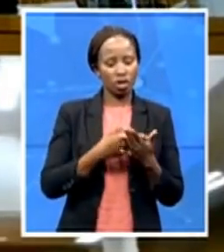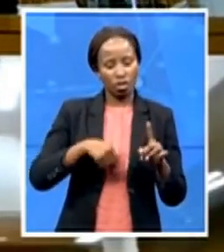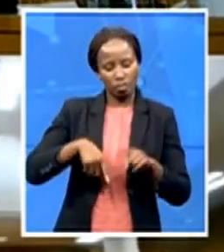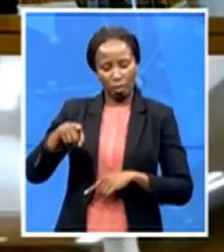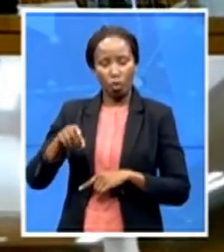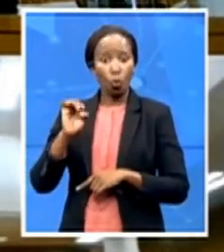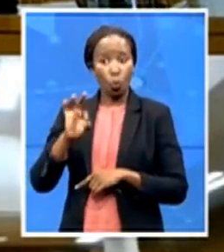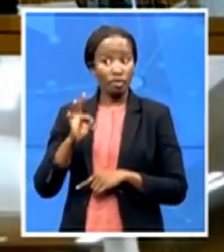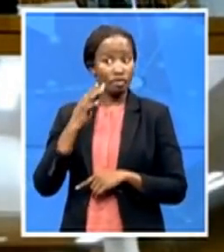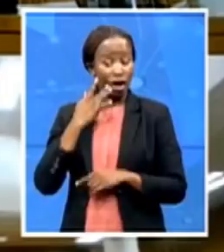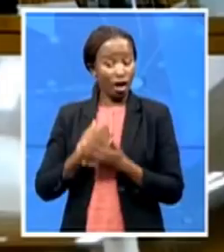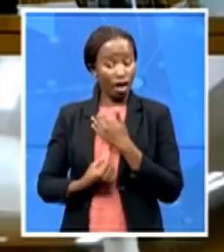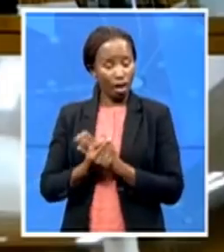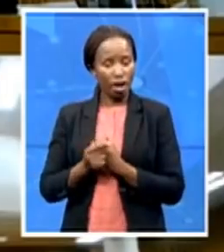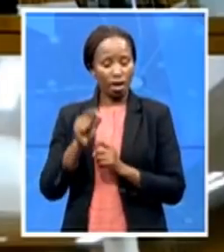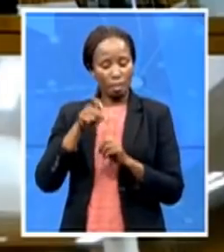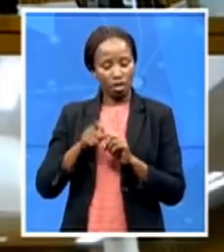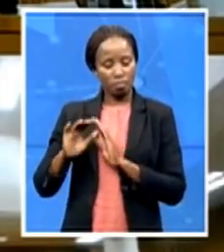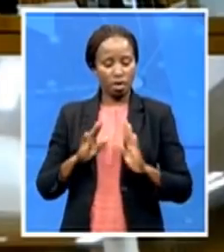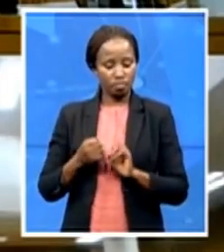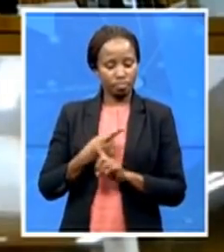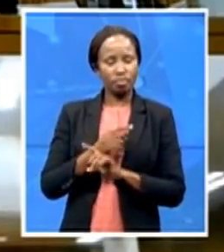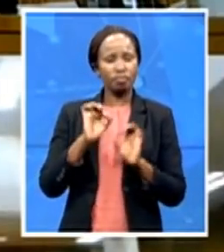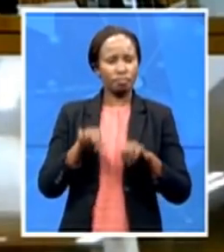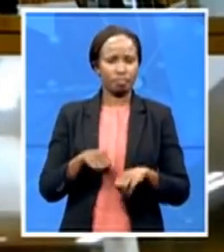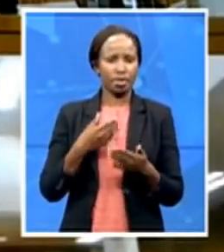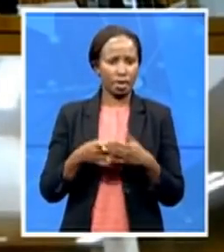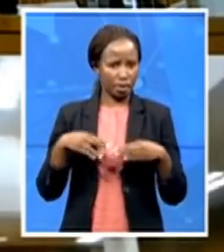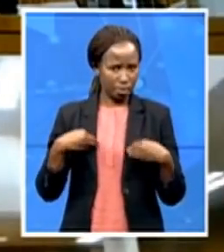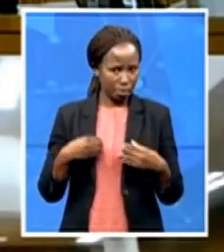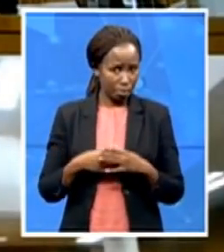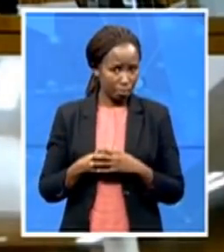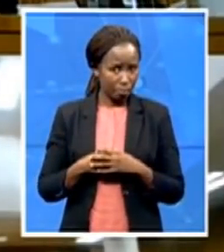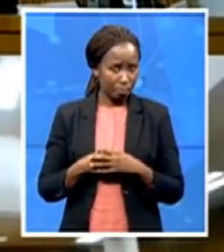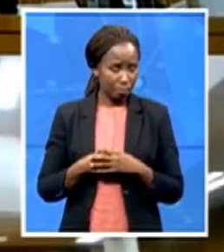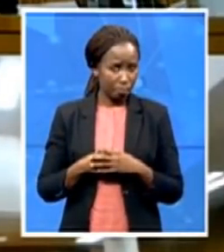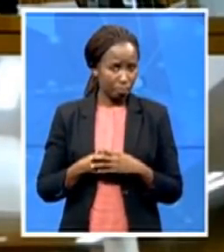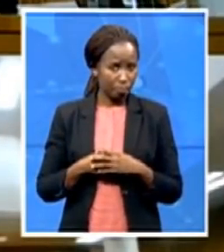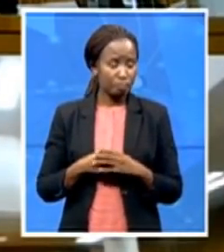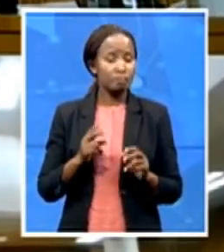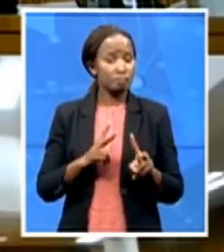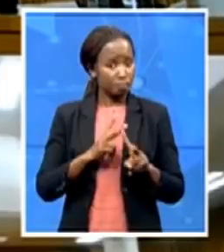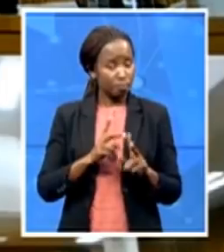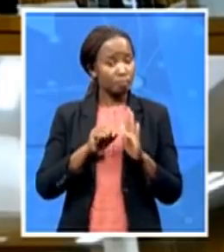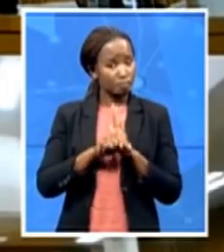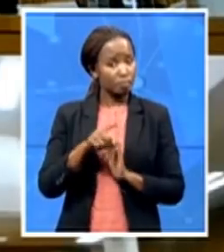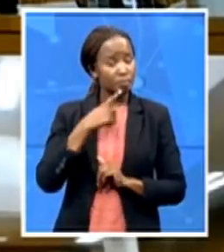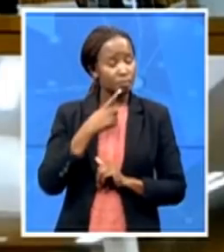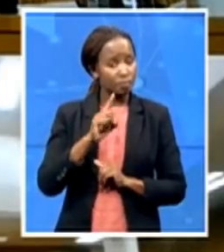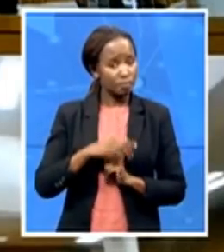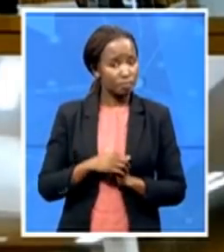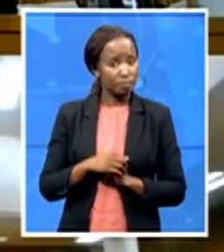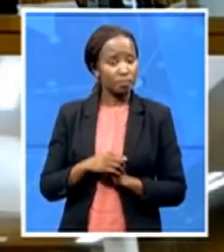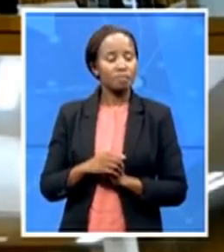incapacity. In fact, I would go so far as to say that will invariably happen